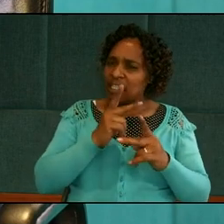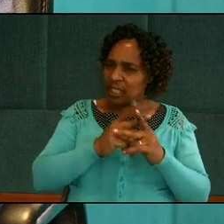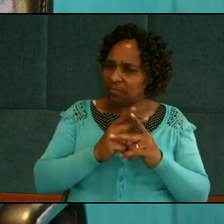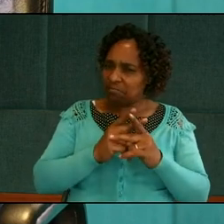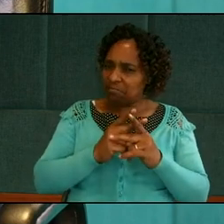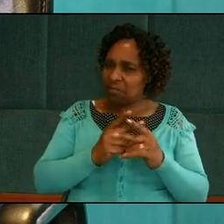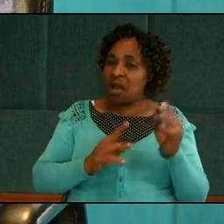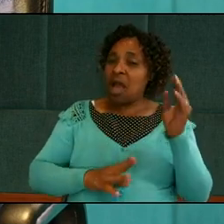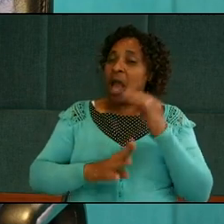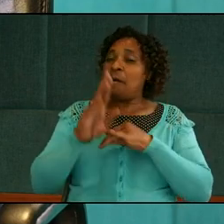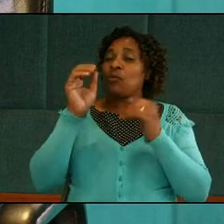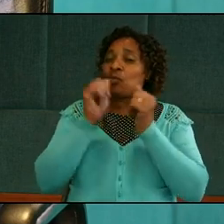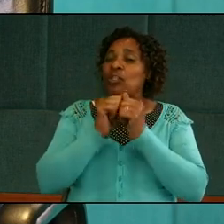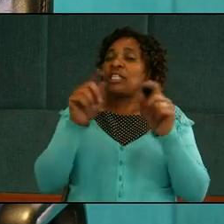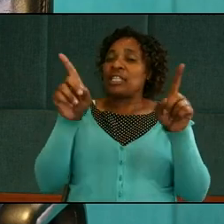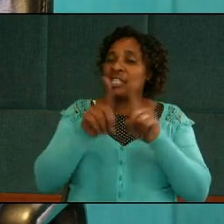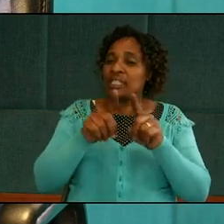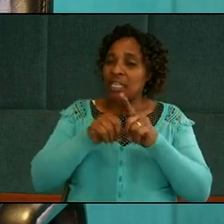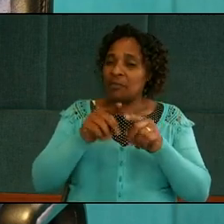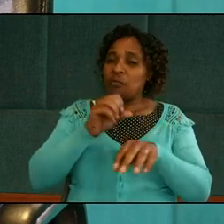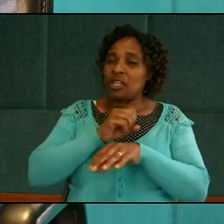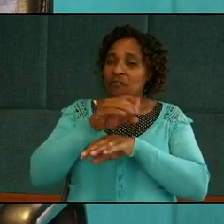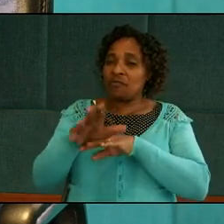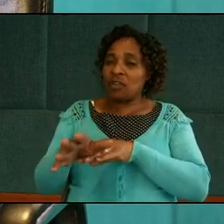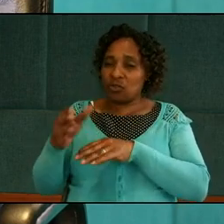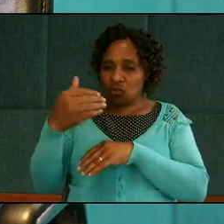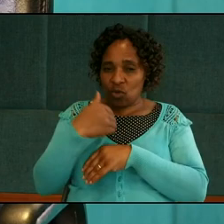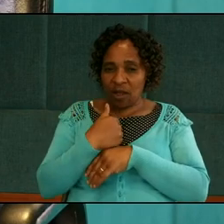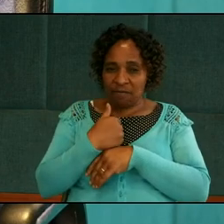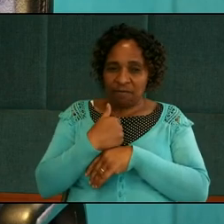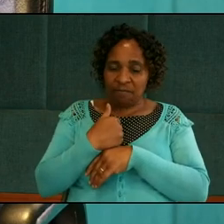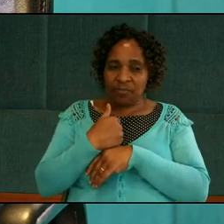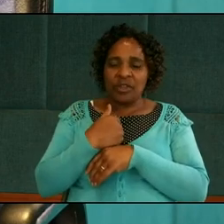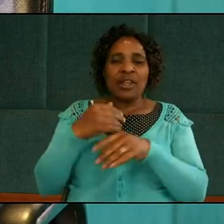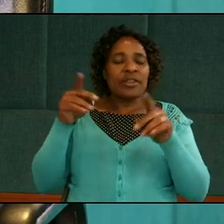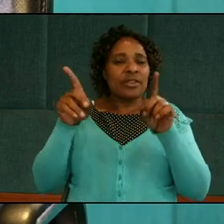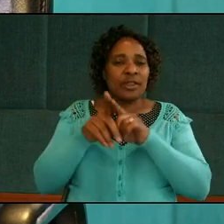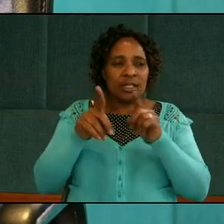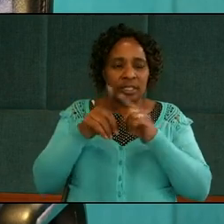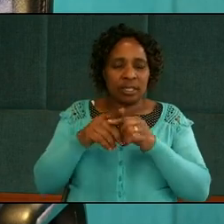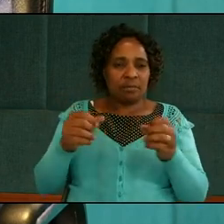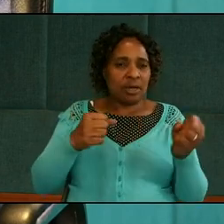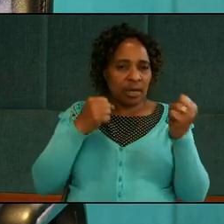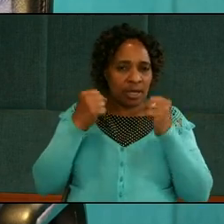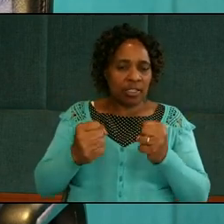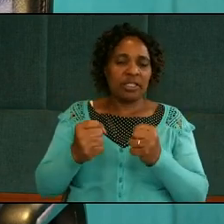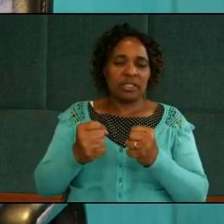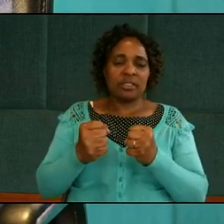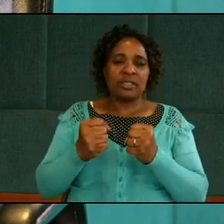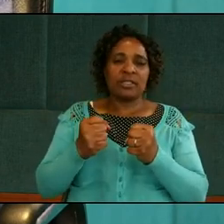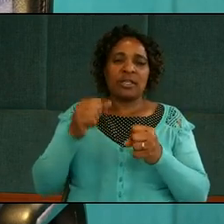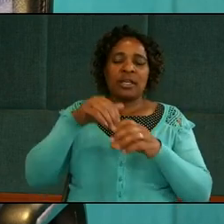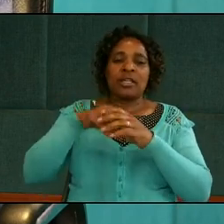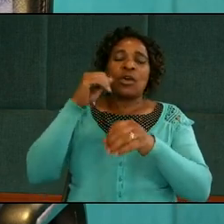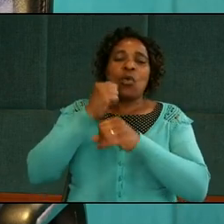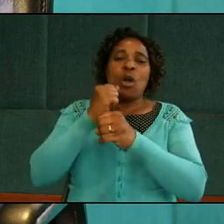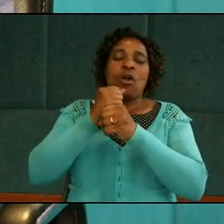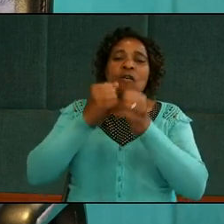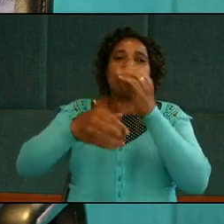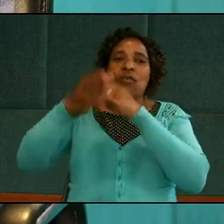up with the same influence you had and the same energy in the work of